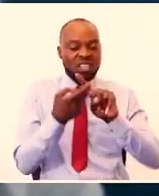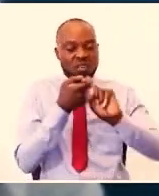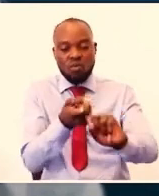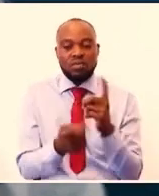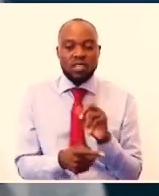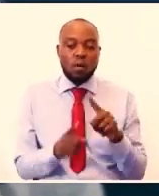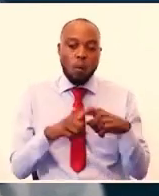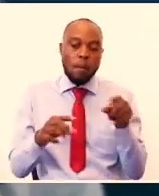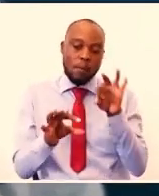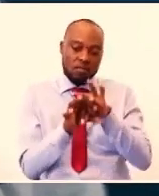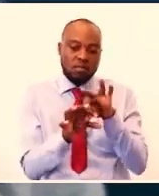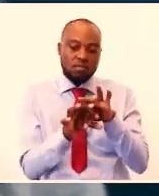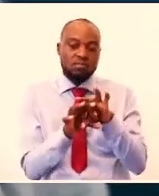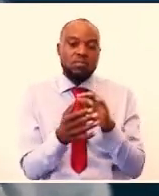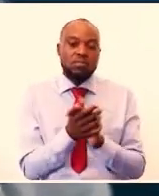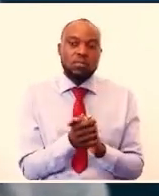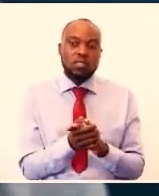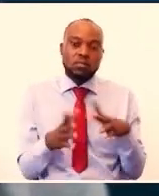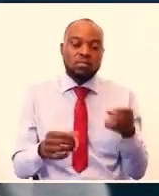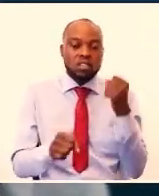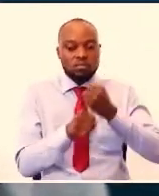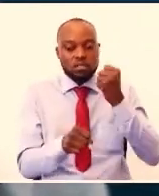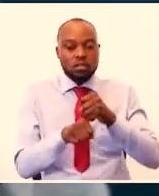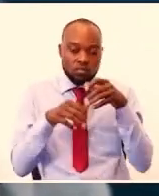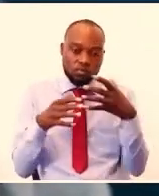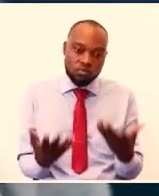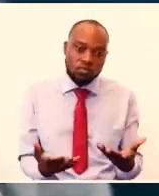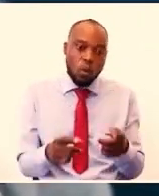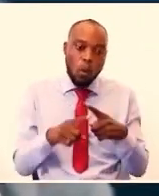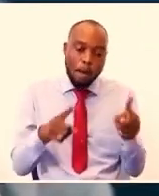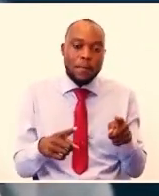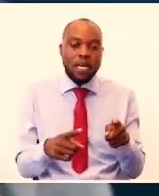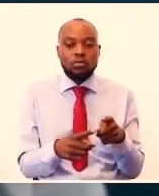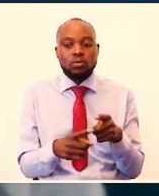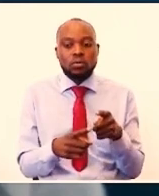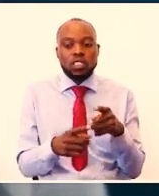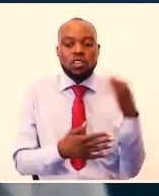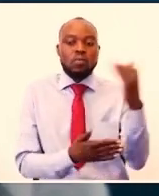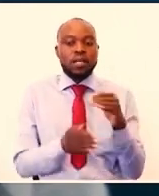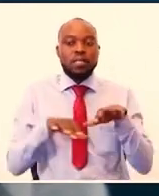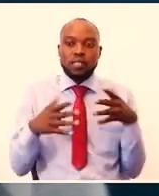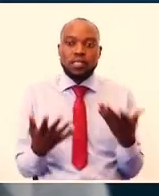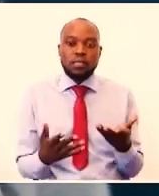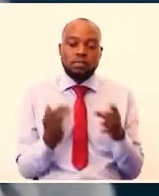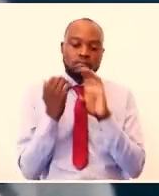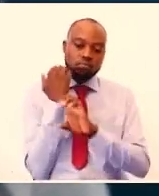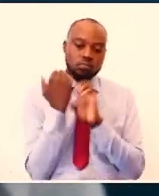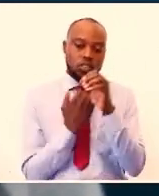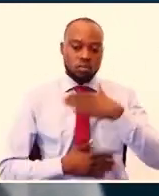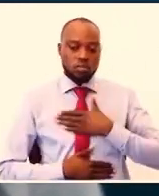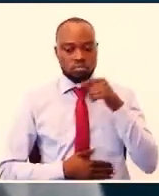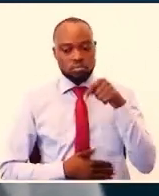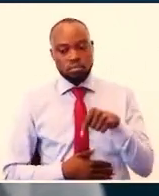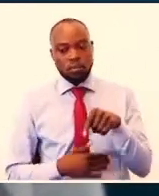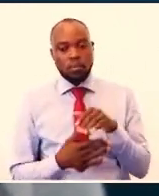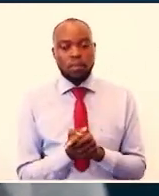we are involved in what it is used for and what it's going to cost the country over the long